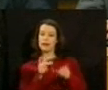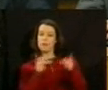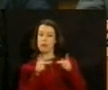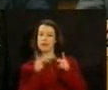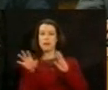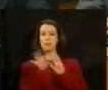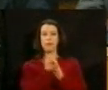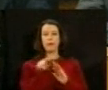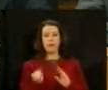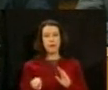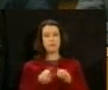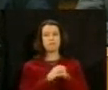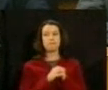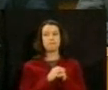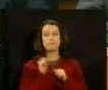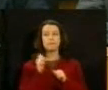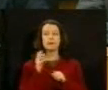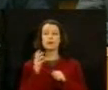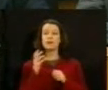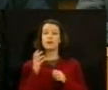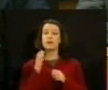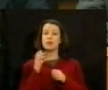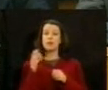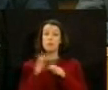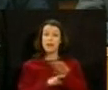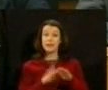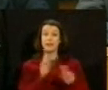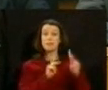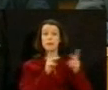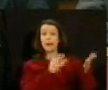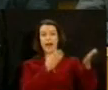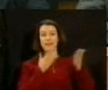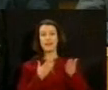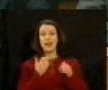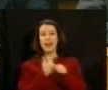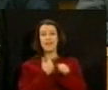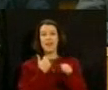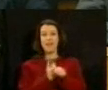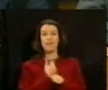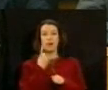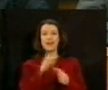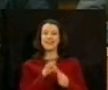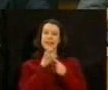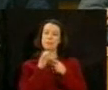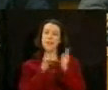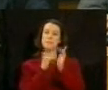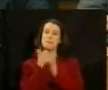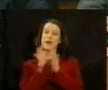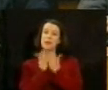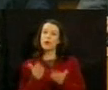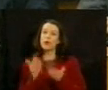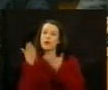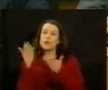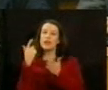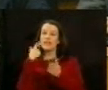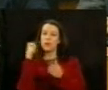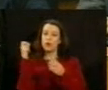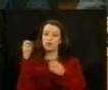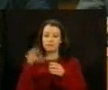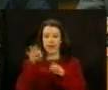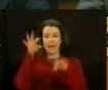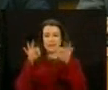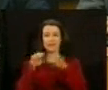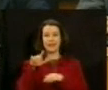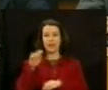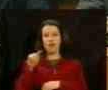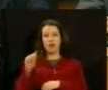office. So basically, we've had every solution but the biblical one of casting lots. And I think the most speediest way